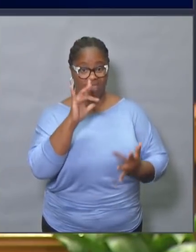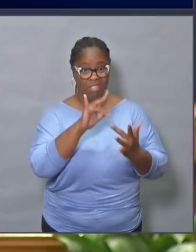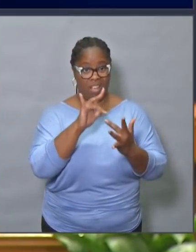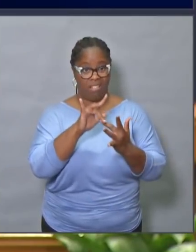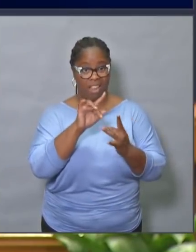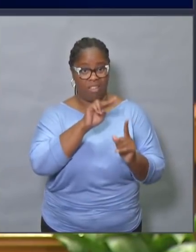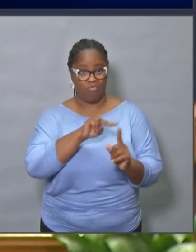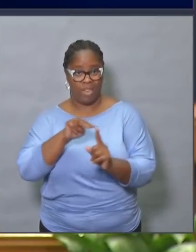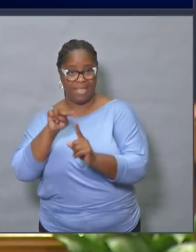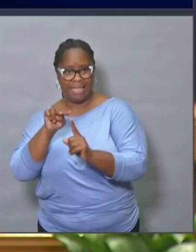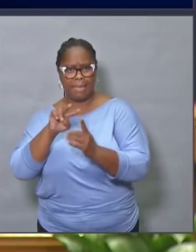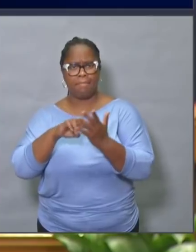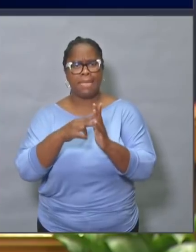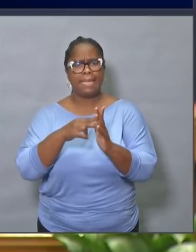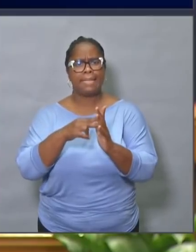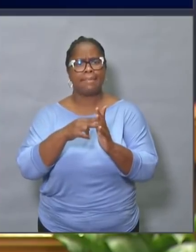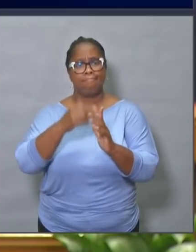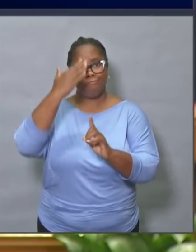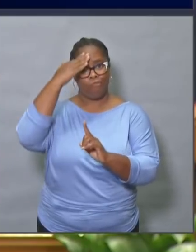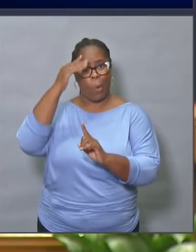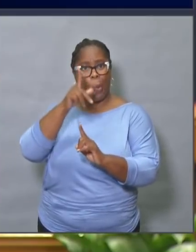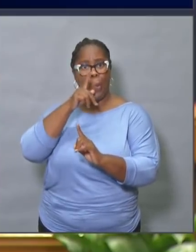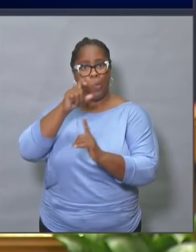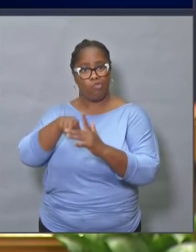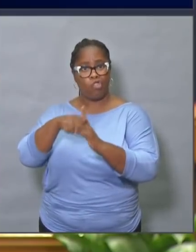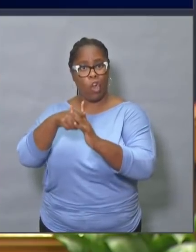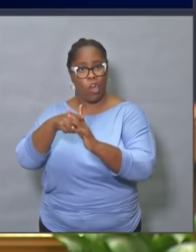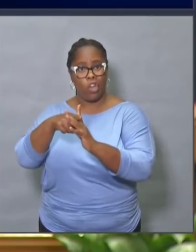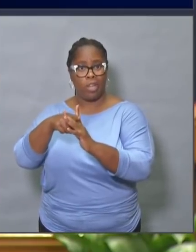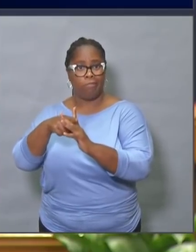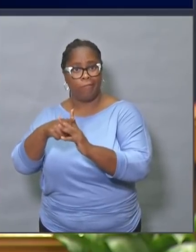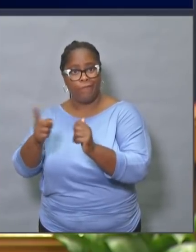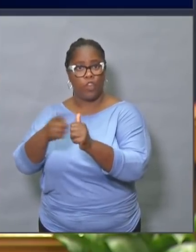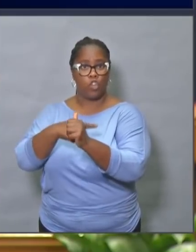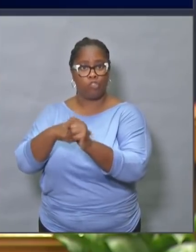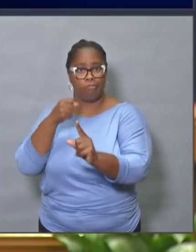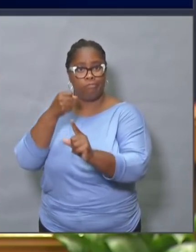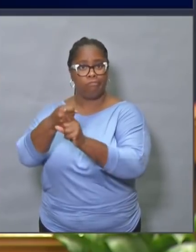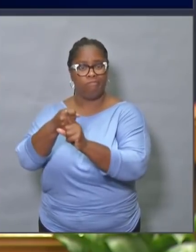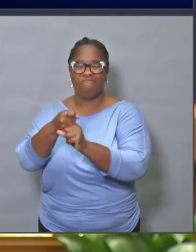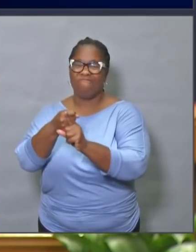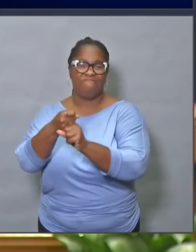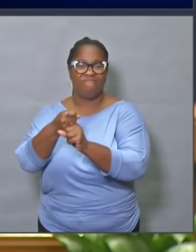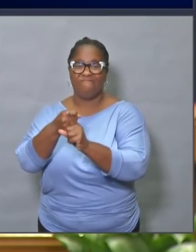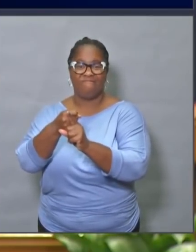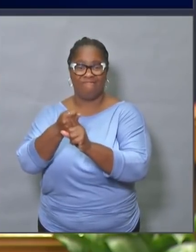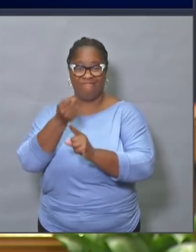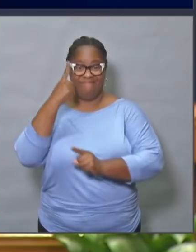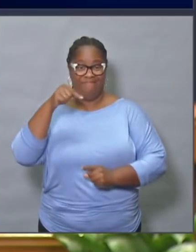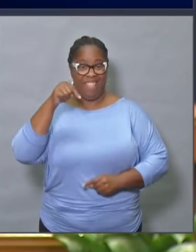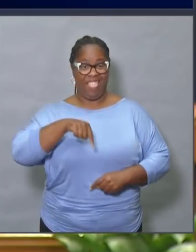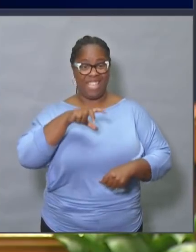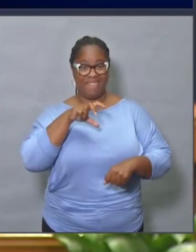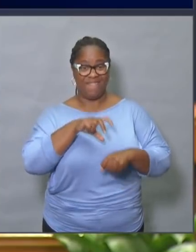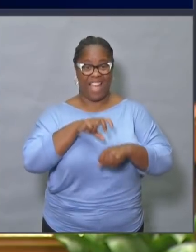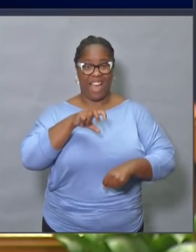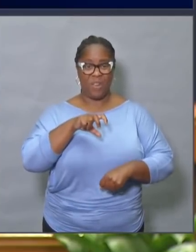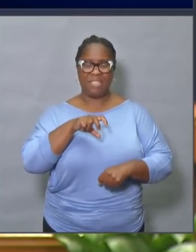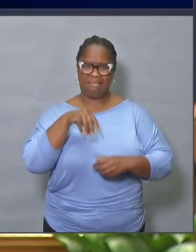of infection, particularly with this virus, which has innate characteristics that add to this